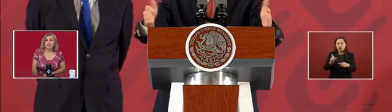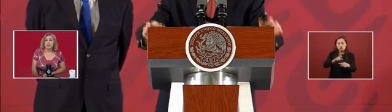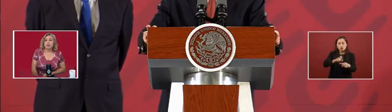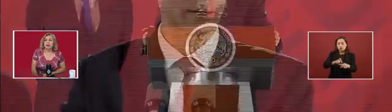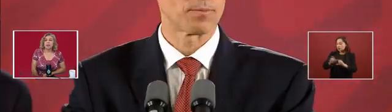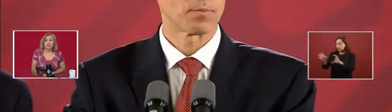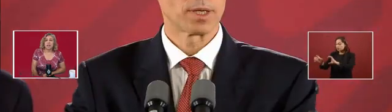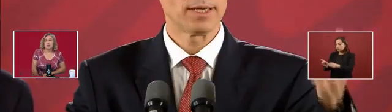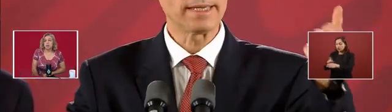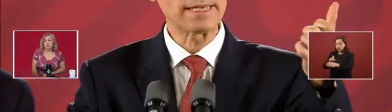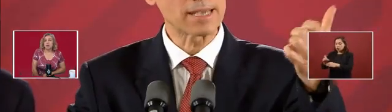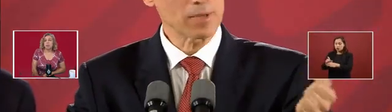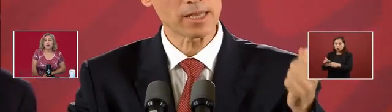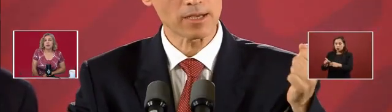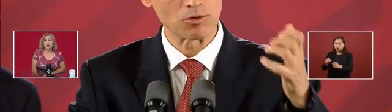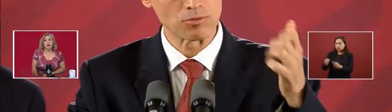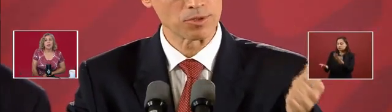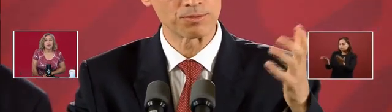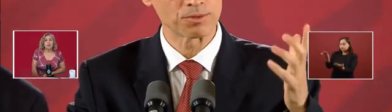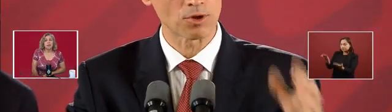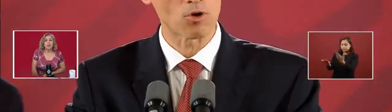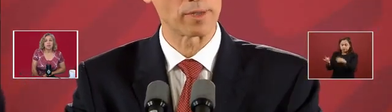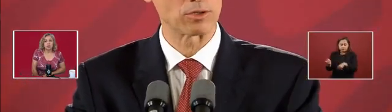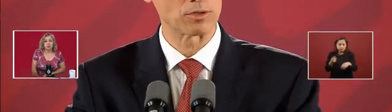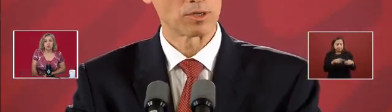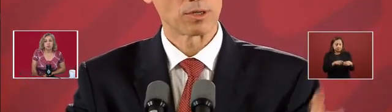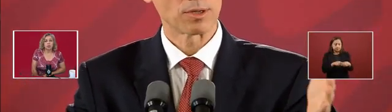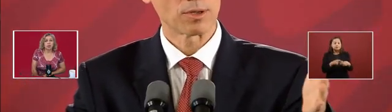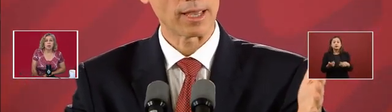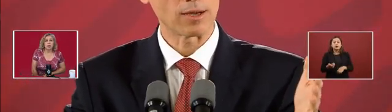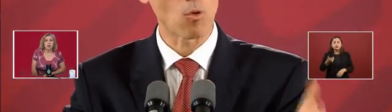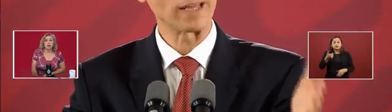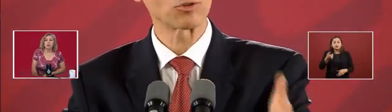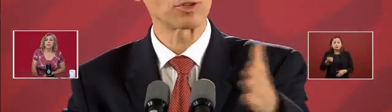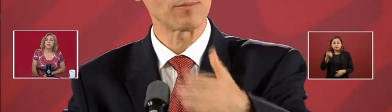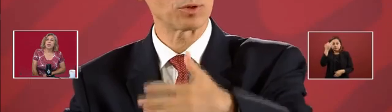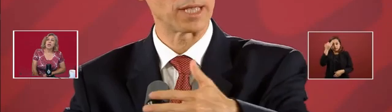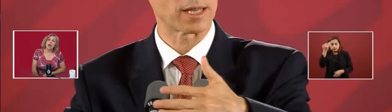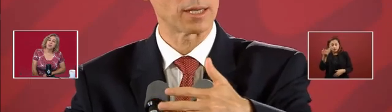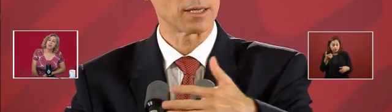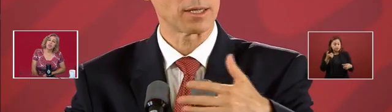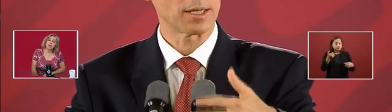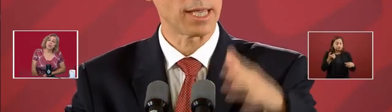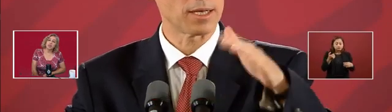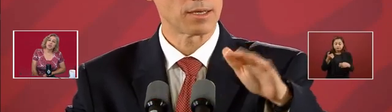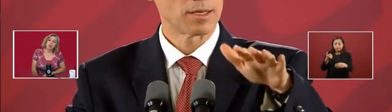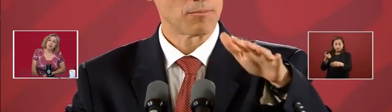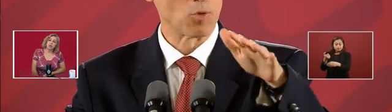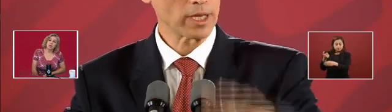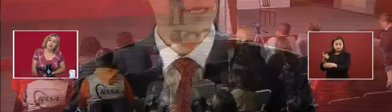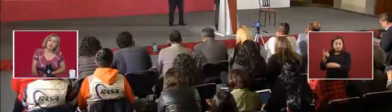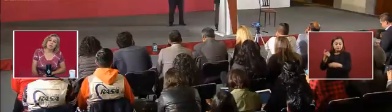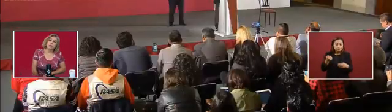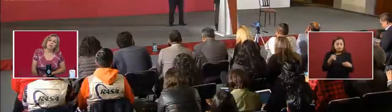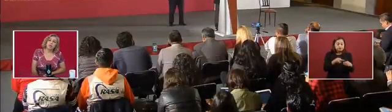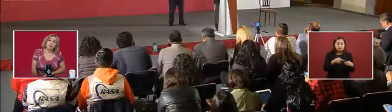vacuum or something, and you put them in a receptacle, and then you put them in a